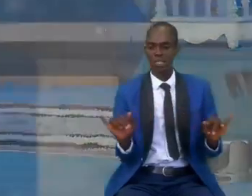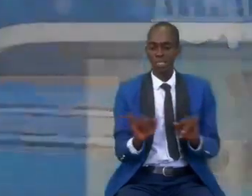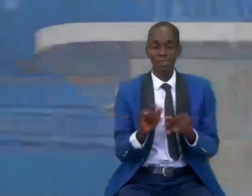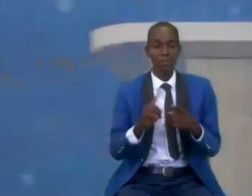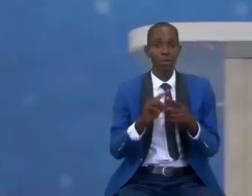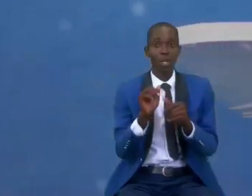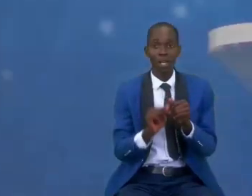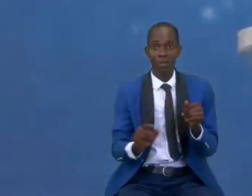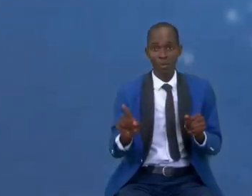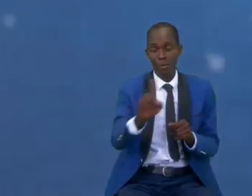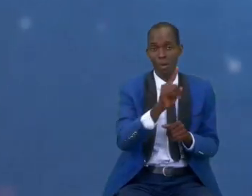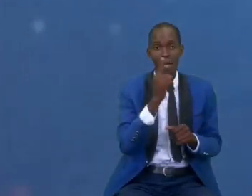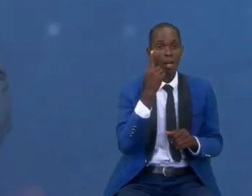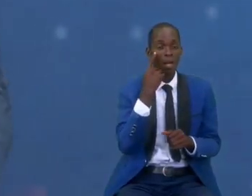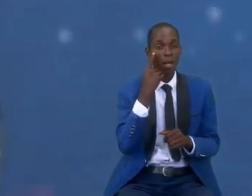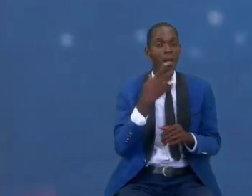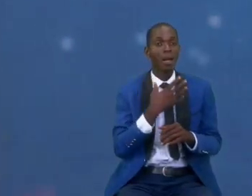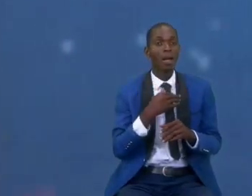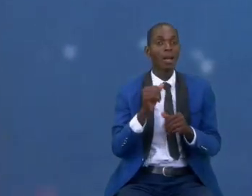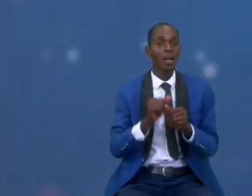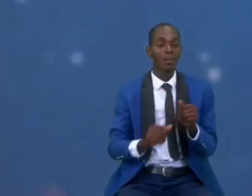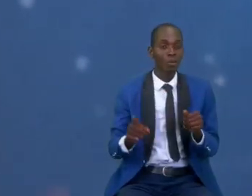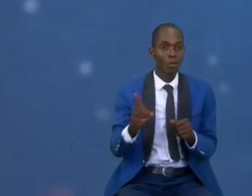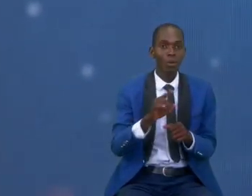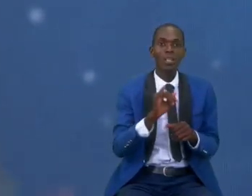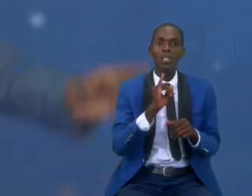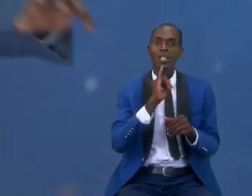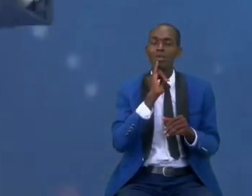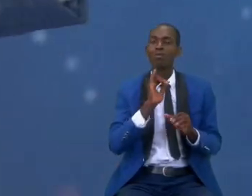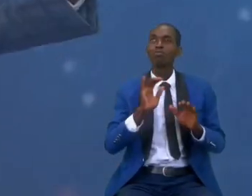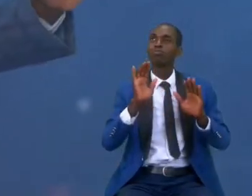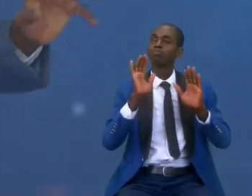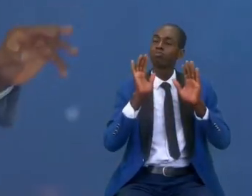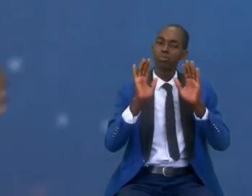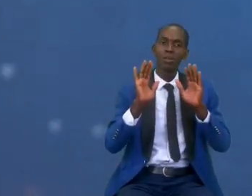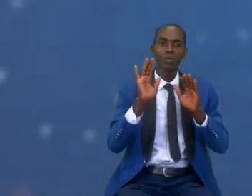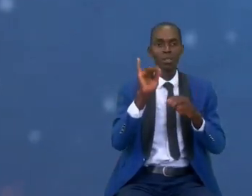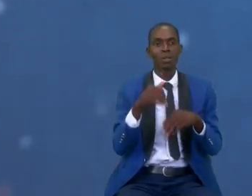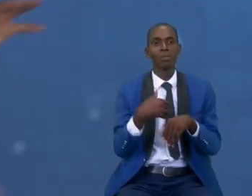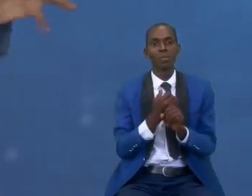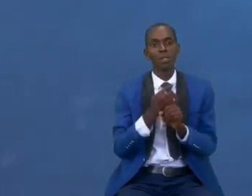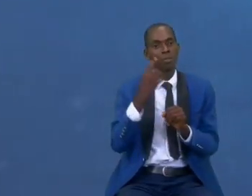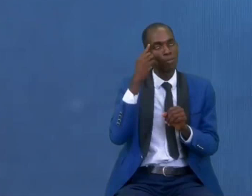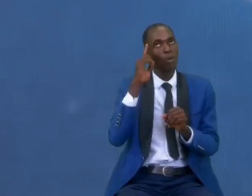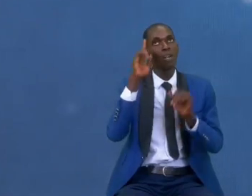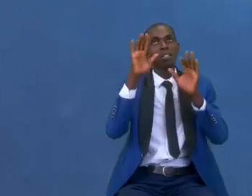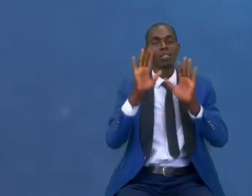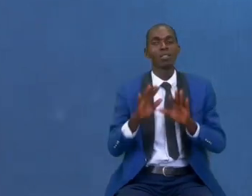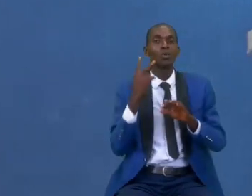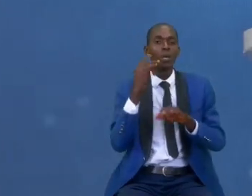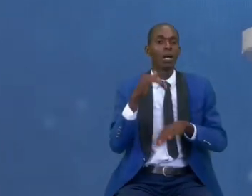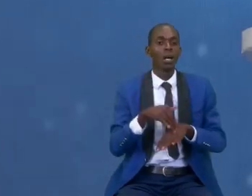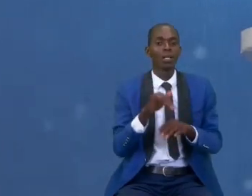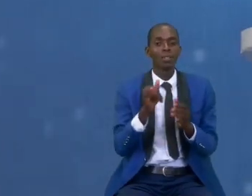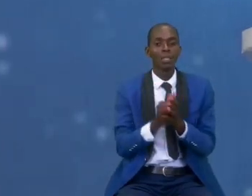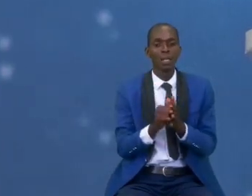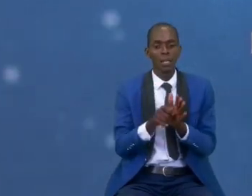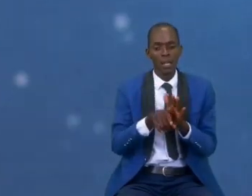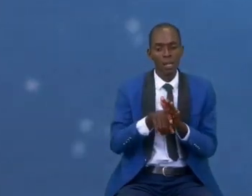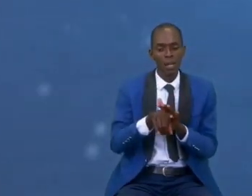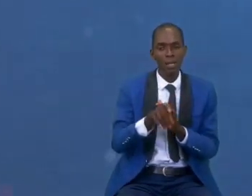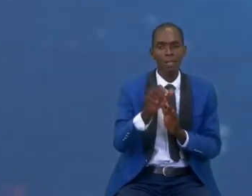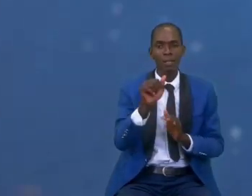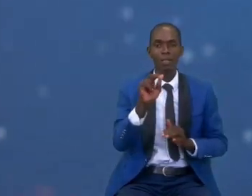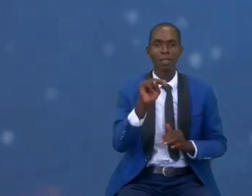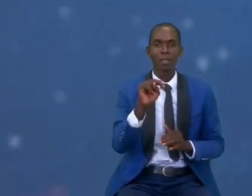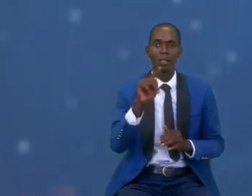wonderfully made for excellence. Look at that ant, and look at them, and they all gather together,